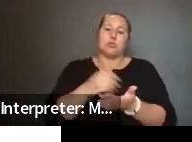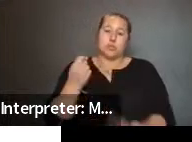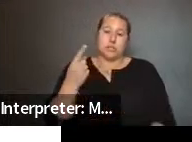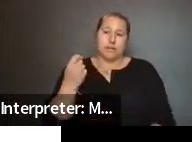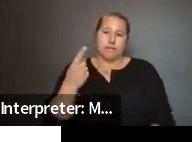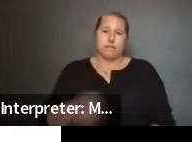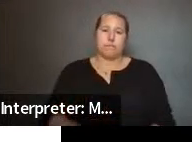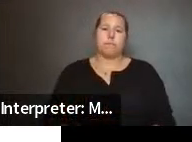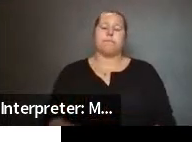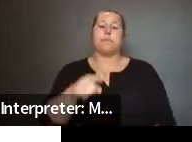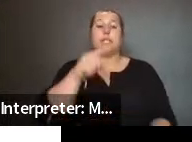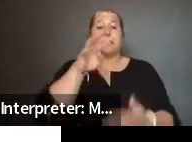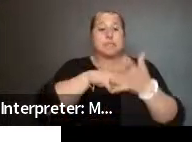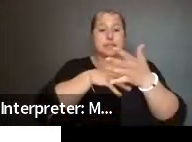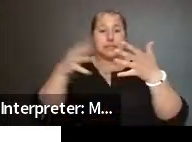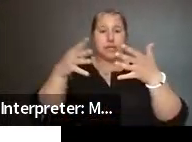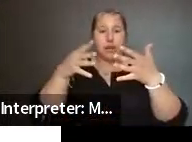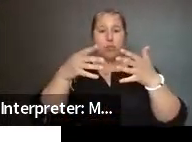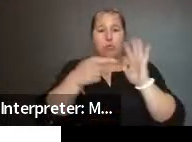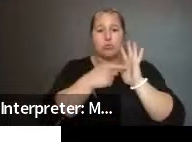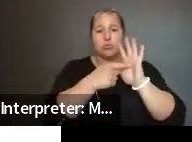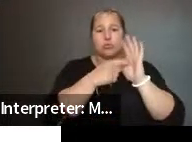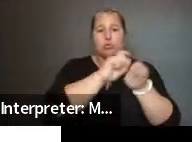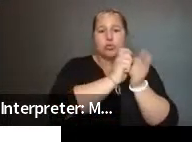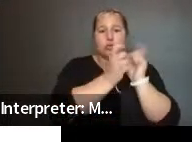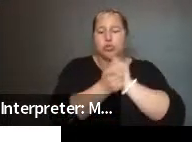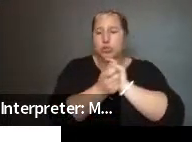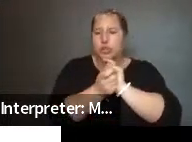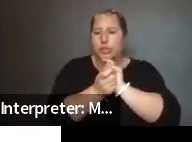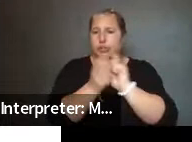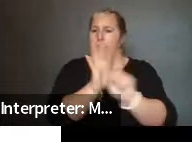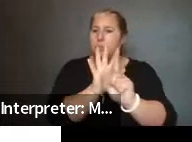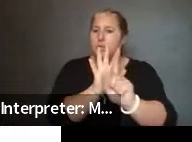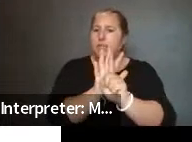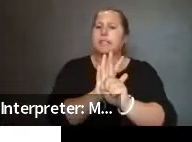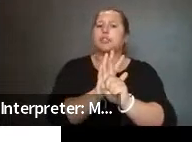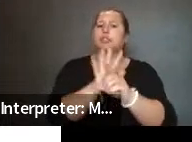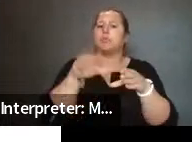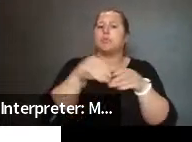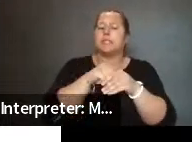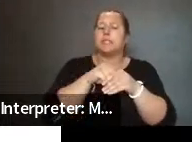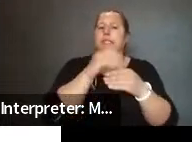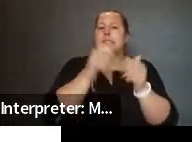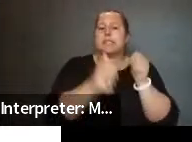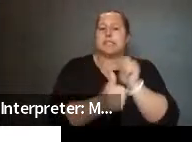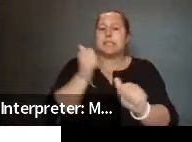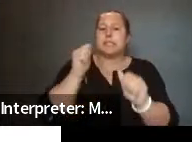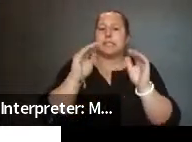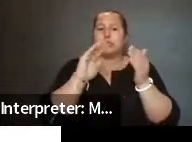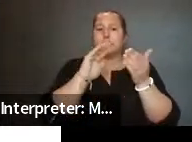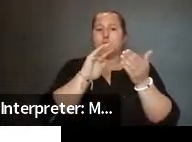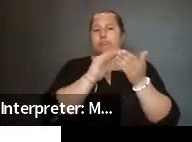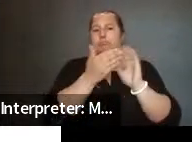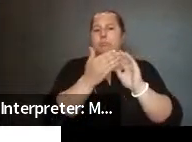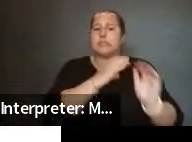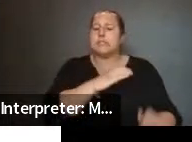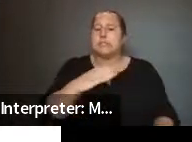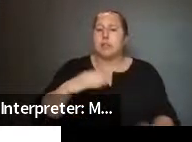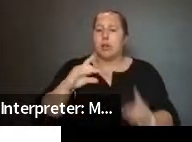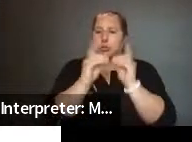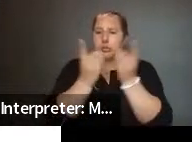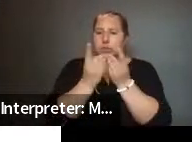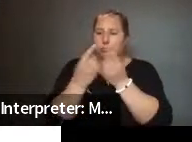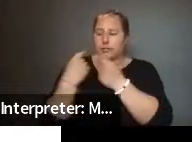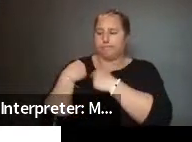This table depicts changes in population within each of City Council's districts over the past 30